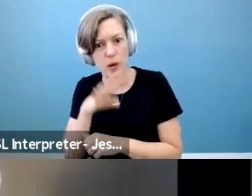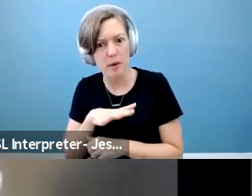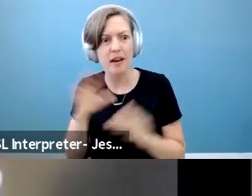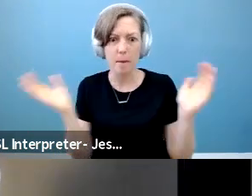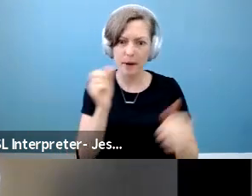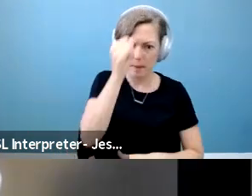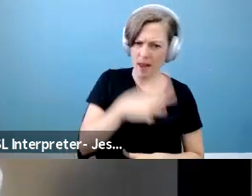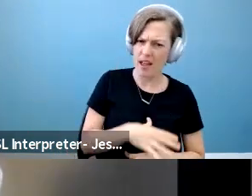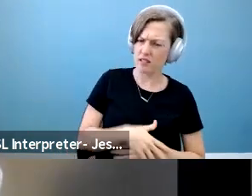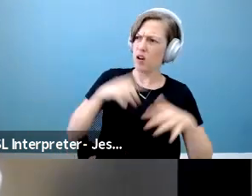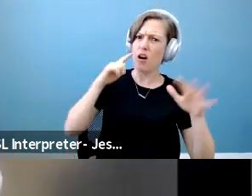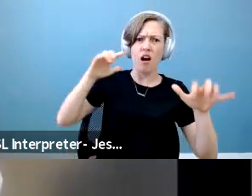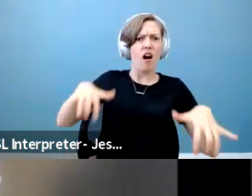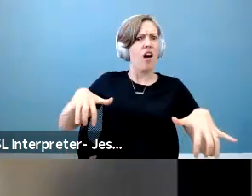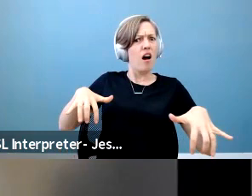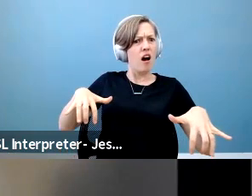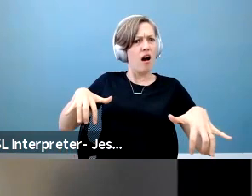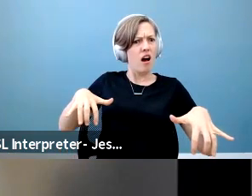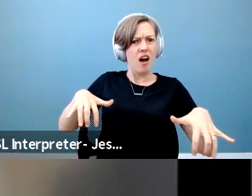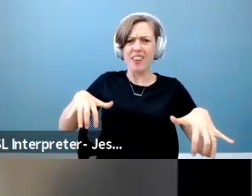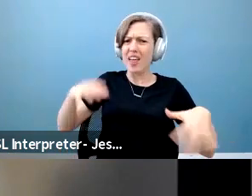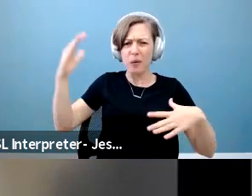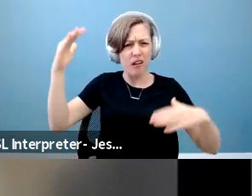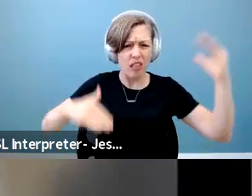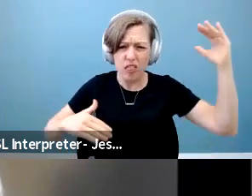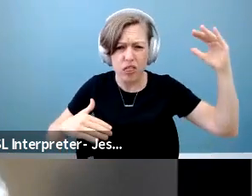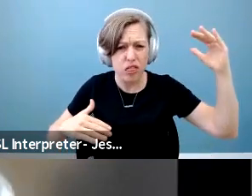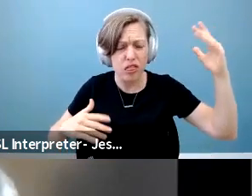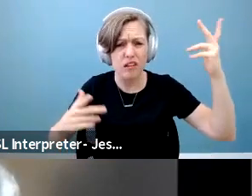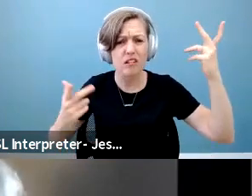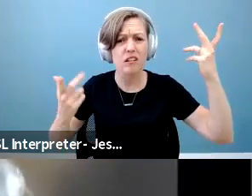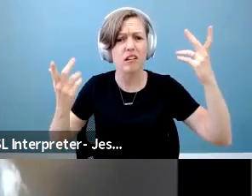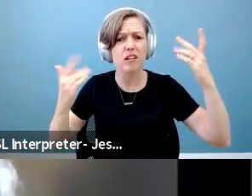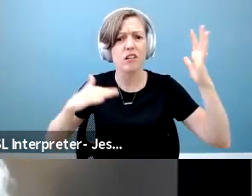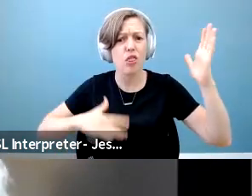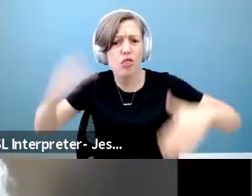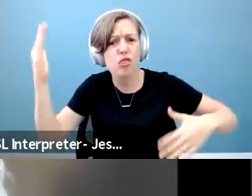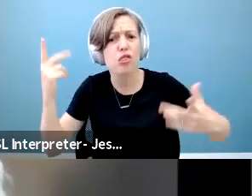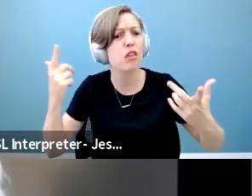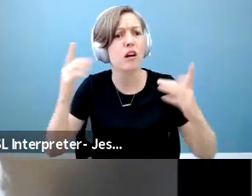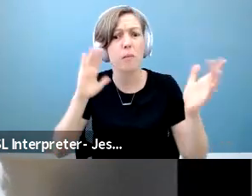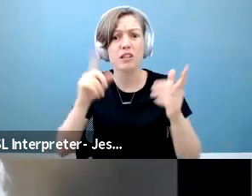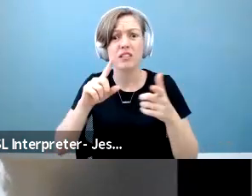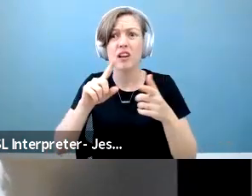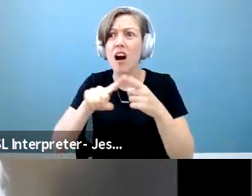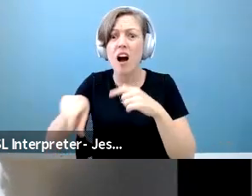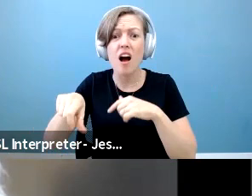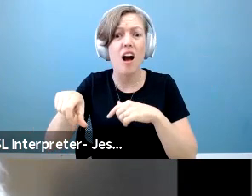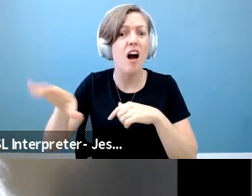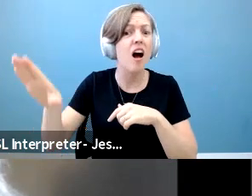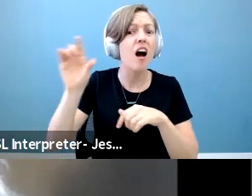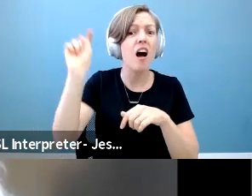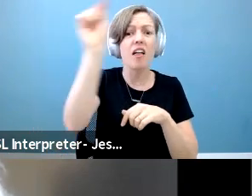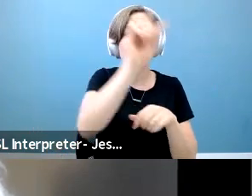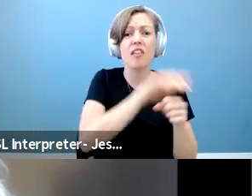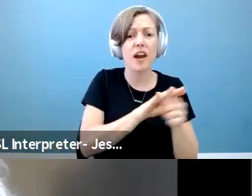startling. That was wildly out of sync, even with other outliers in the country. So we're trying to figure out what's happening to women, what's